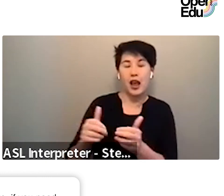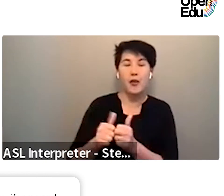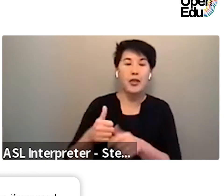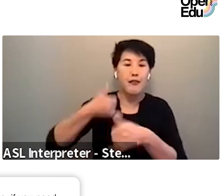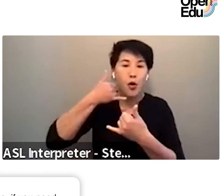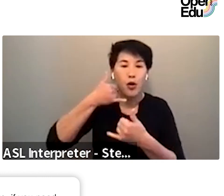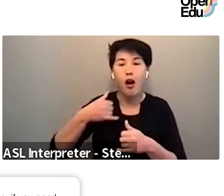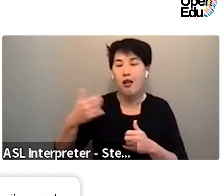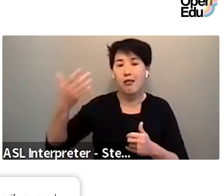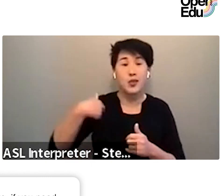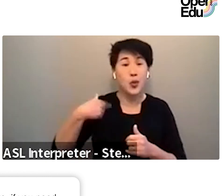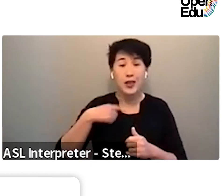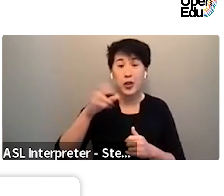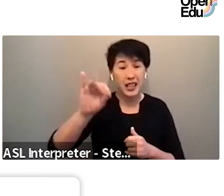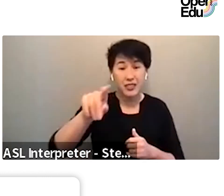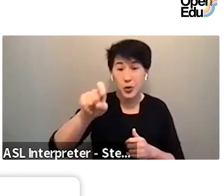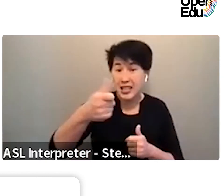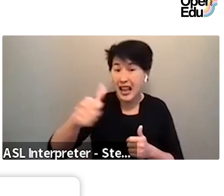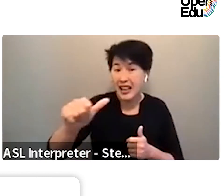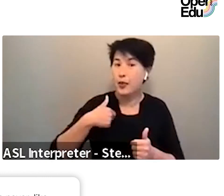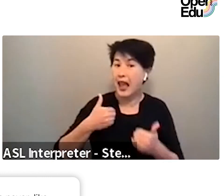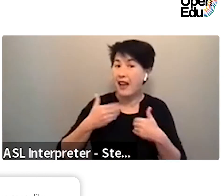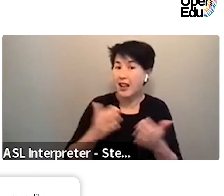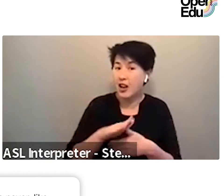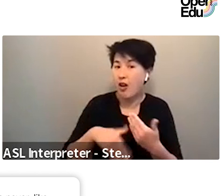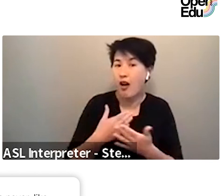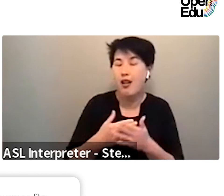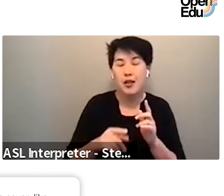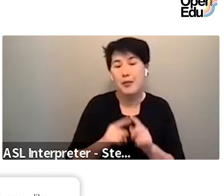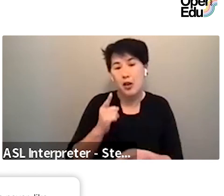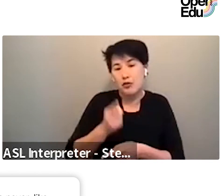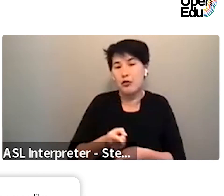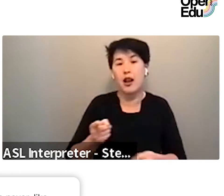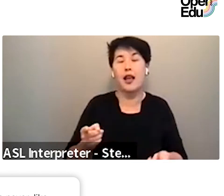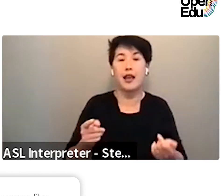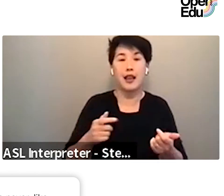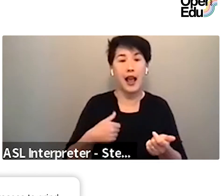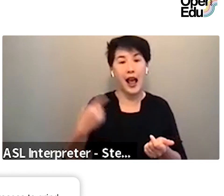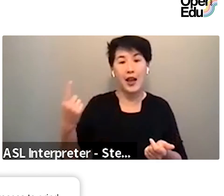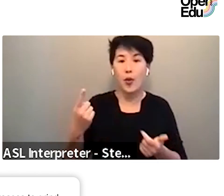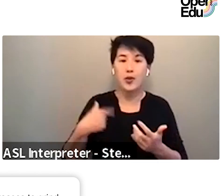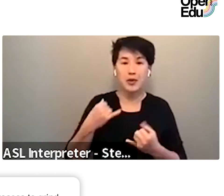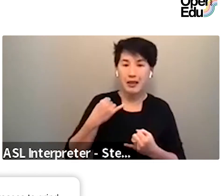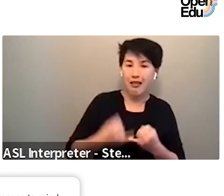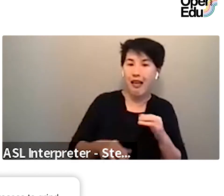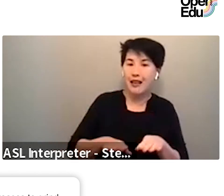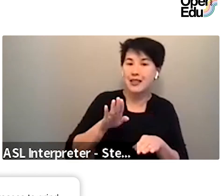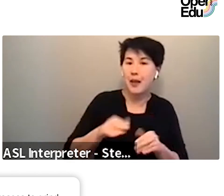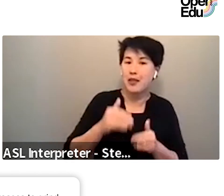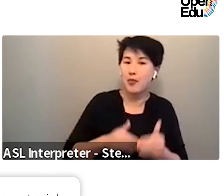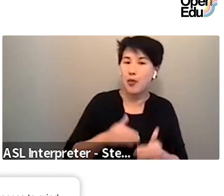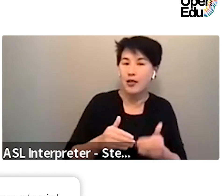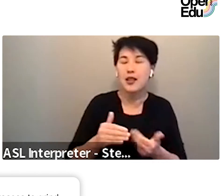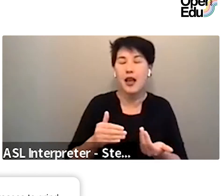if you need anything, we've got it all. But that's the same thing. It's like, we never, like, I always want to be the last step in the process to